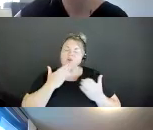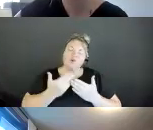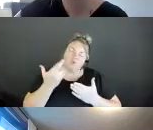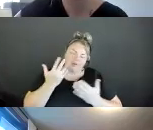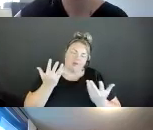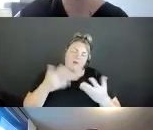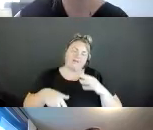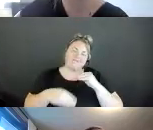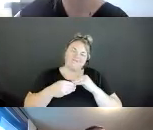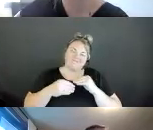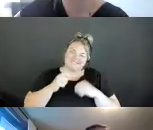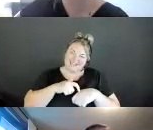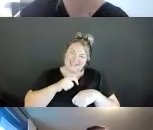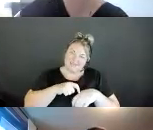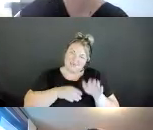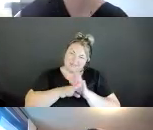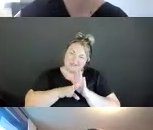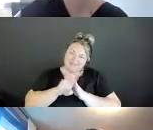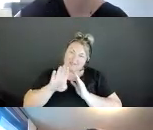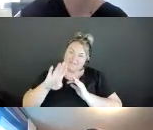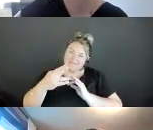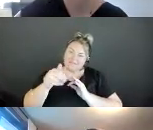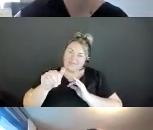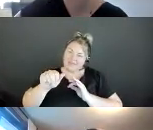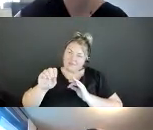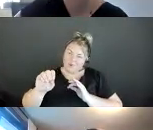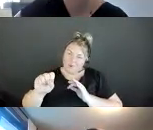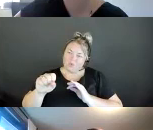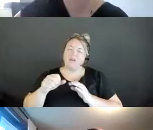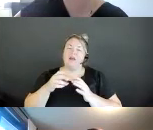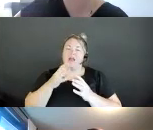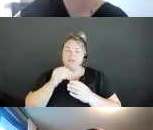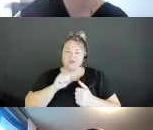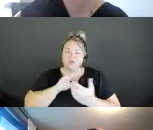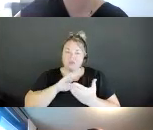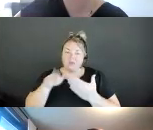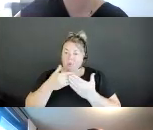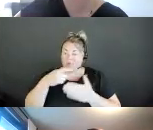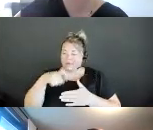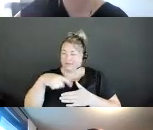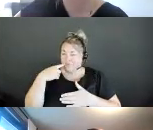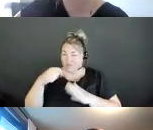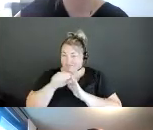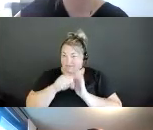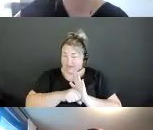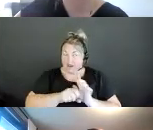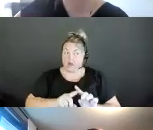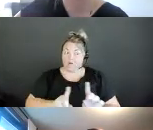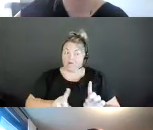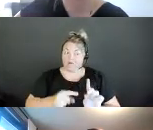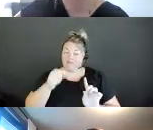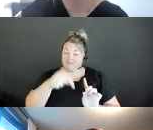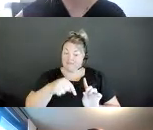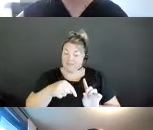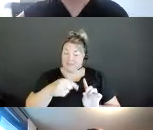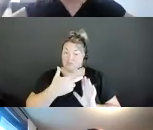more time in developing the BASO and make sure that we're addressing all the needs of the state. However, these rules need to